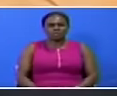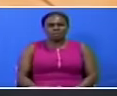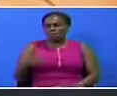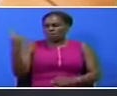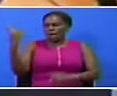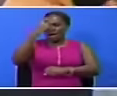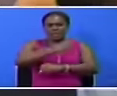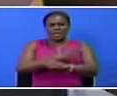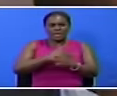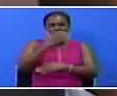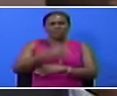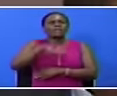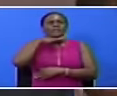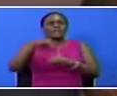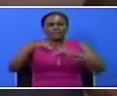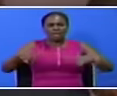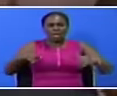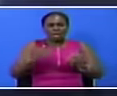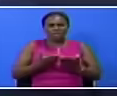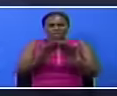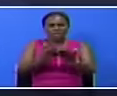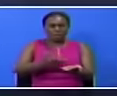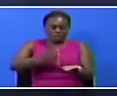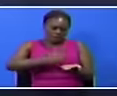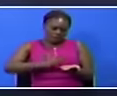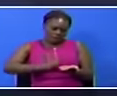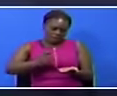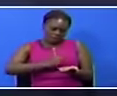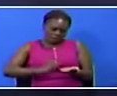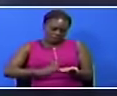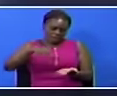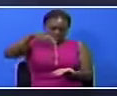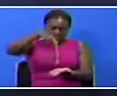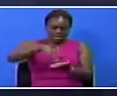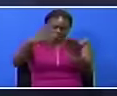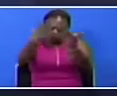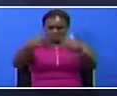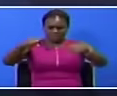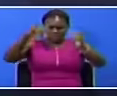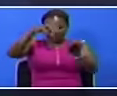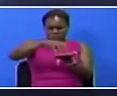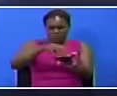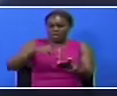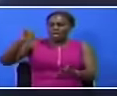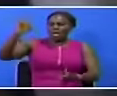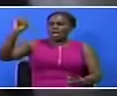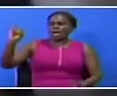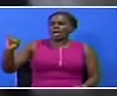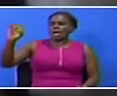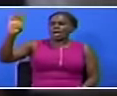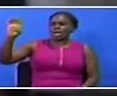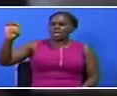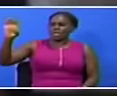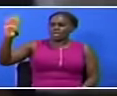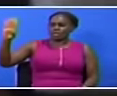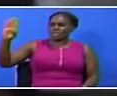day after the deadline for submission of signatures required to vie for Kenya's presidency, the Independent Electoral and